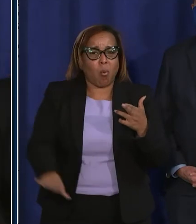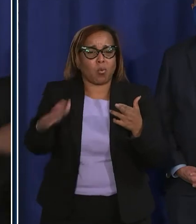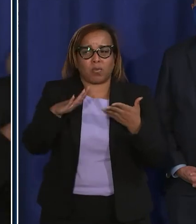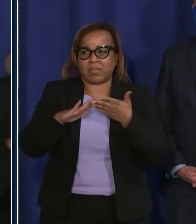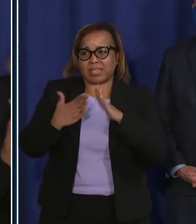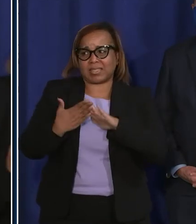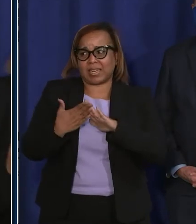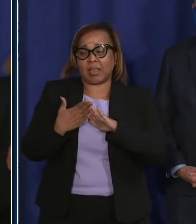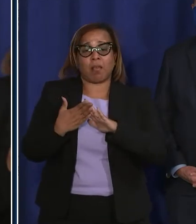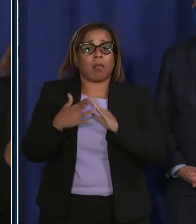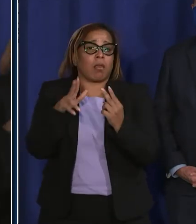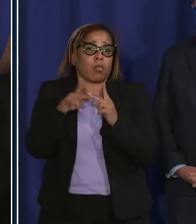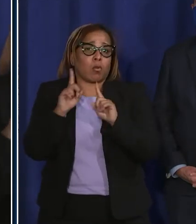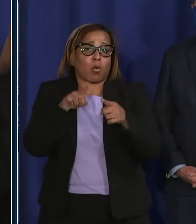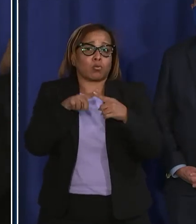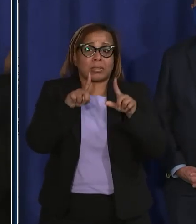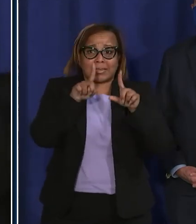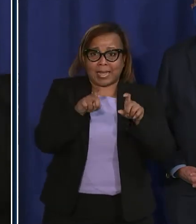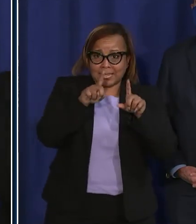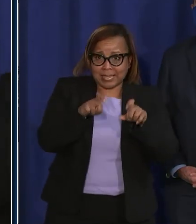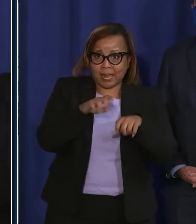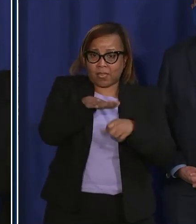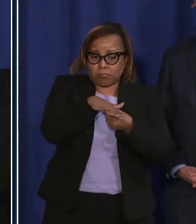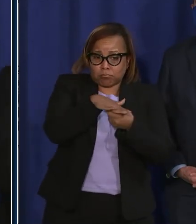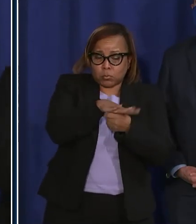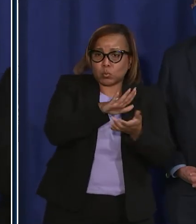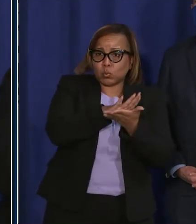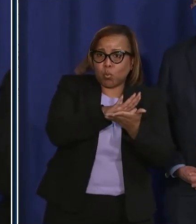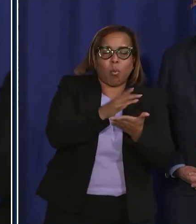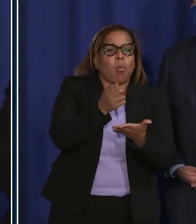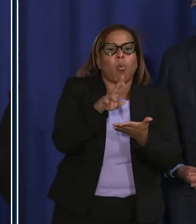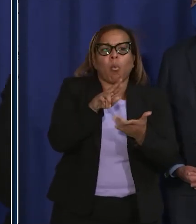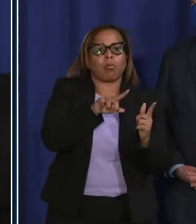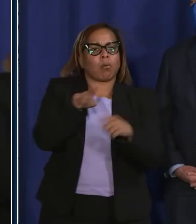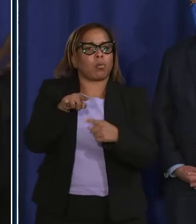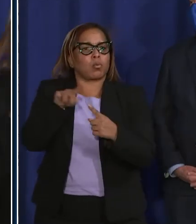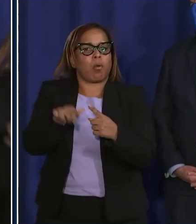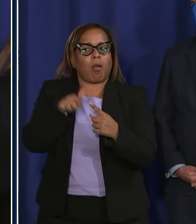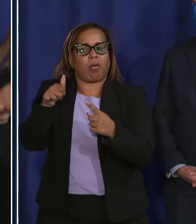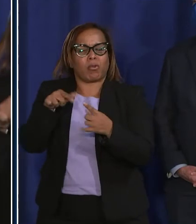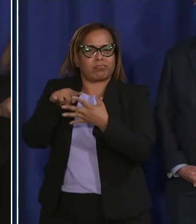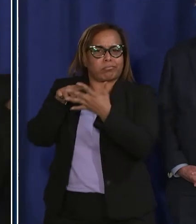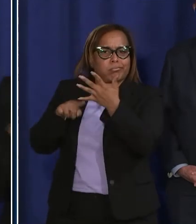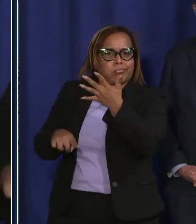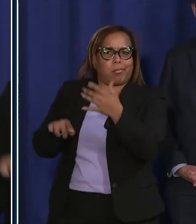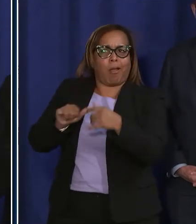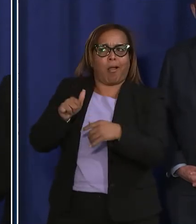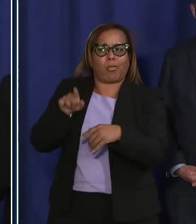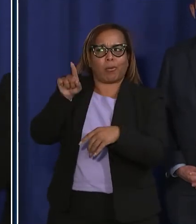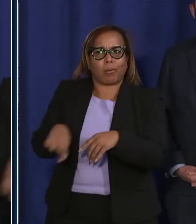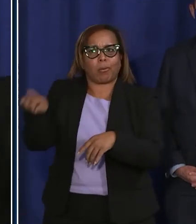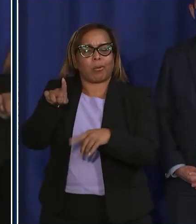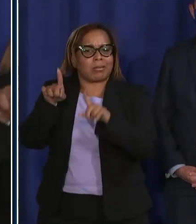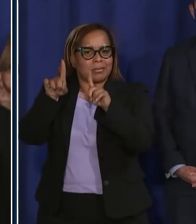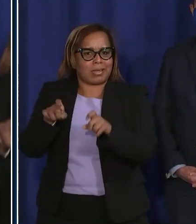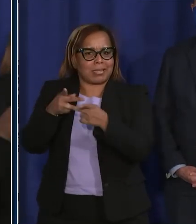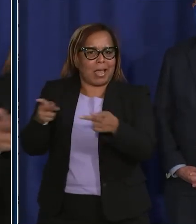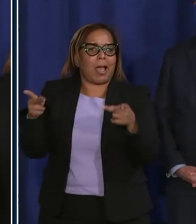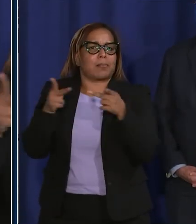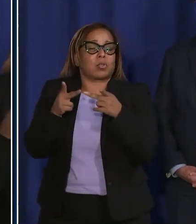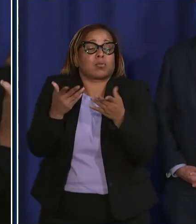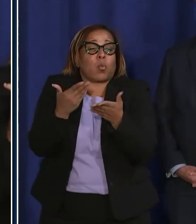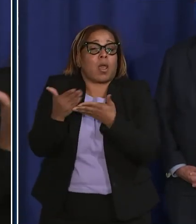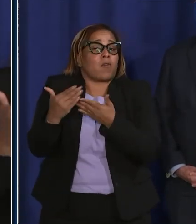they can either go to the testing at their local school, or they can go to a number of other testing options, whatever is